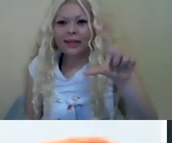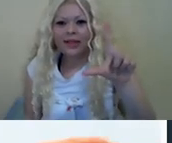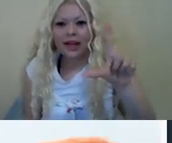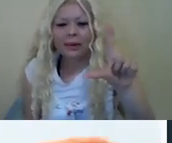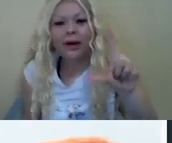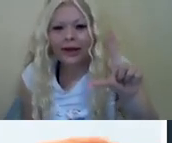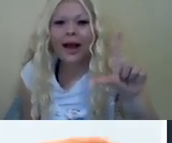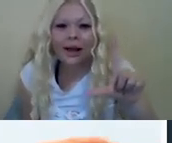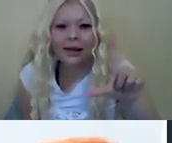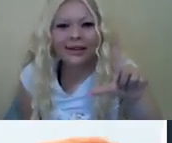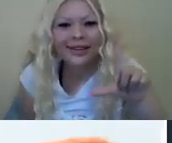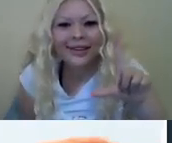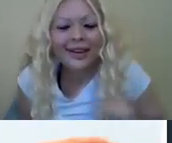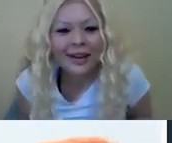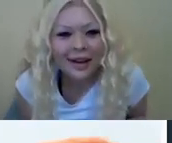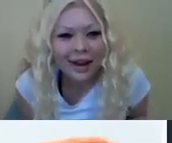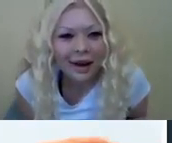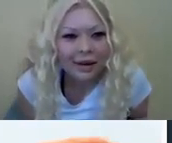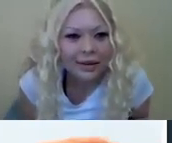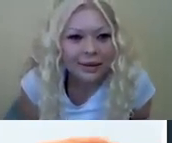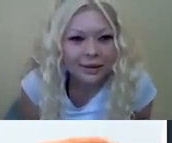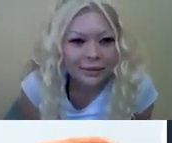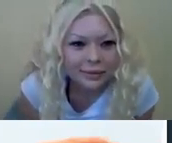Okay, so it could be straight up. Okay, L,